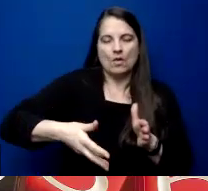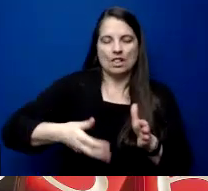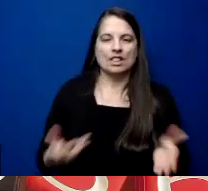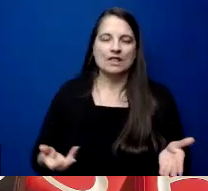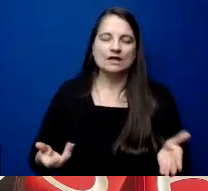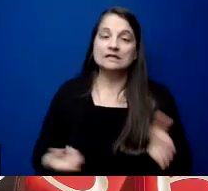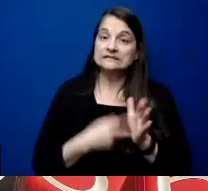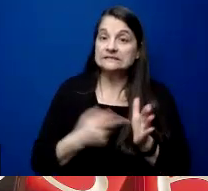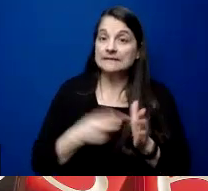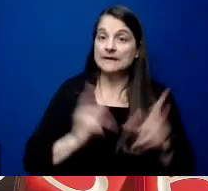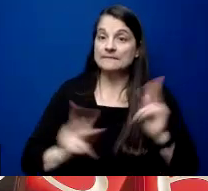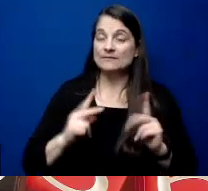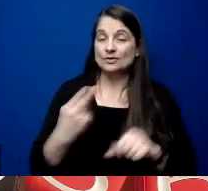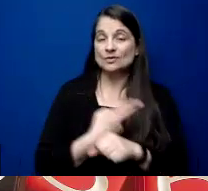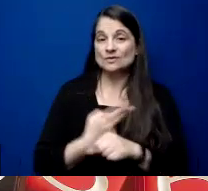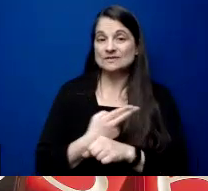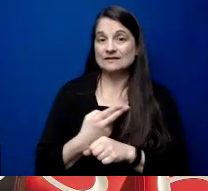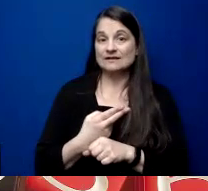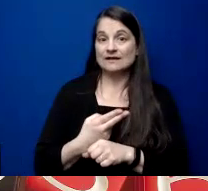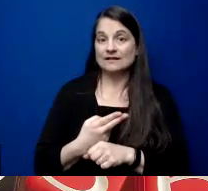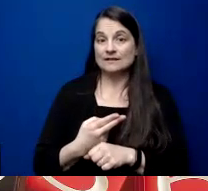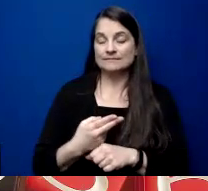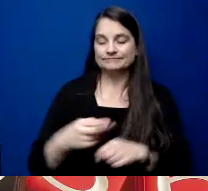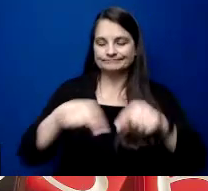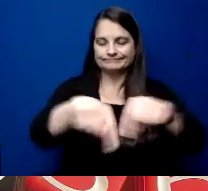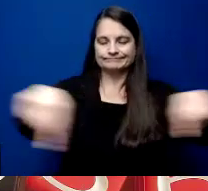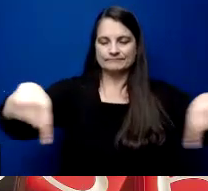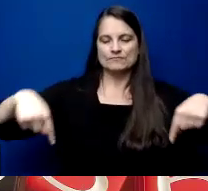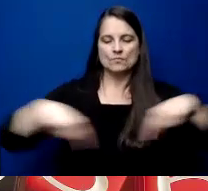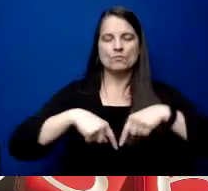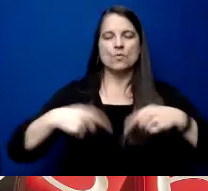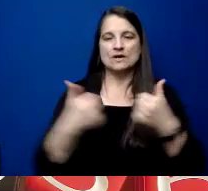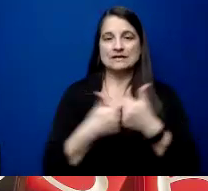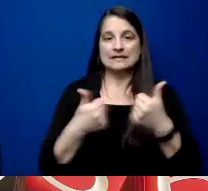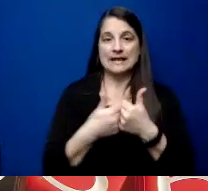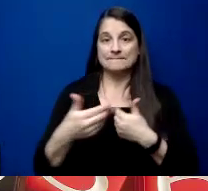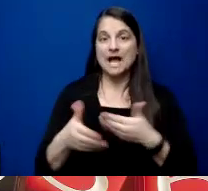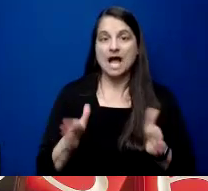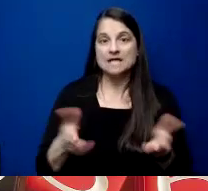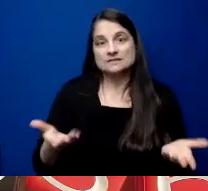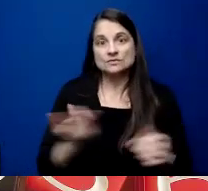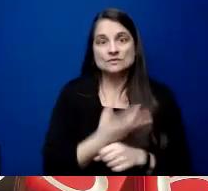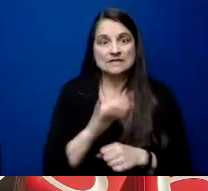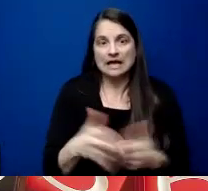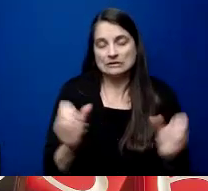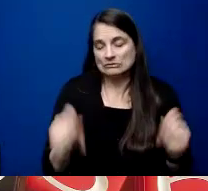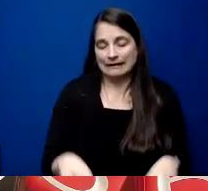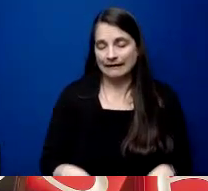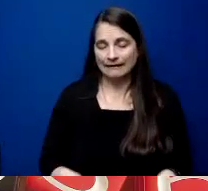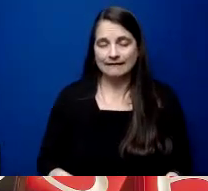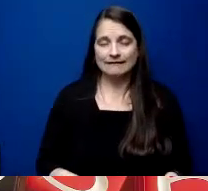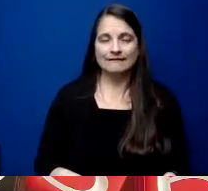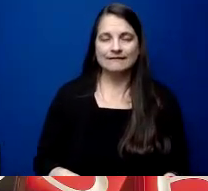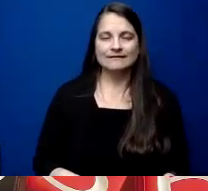Sometimes people use the box of the board game to do that, so then the dice aren't flying all over and knocking over pieces.